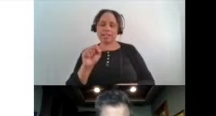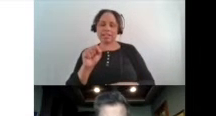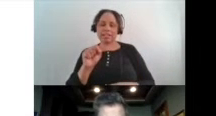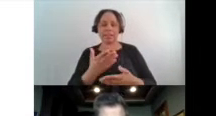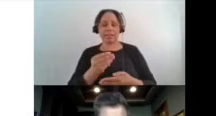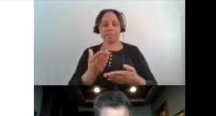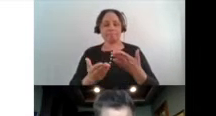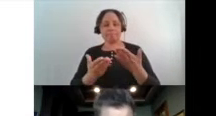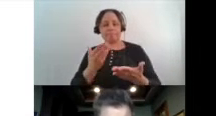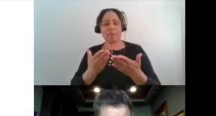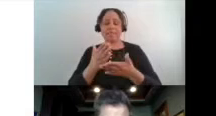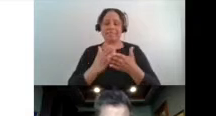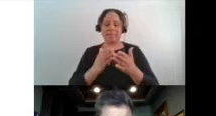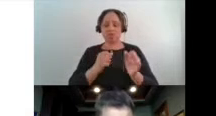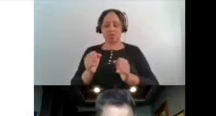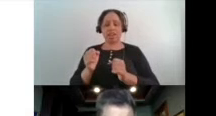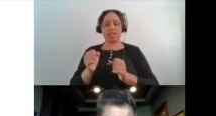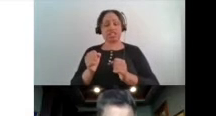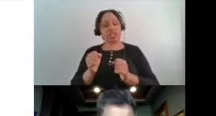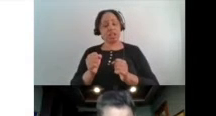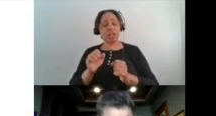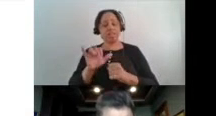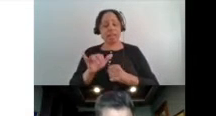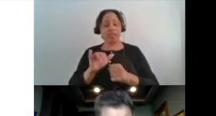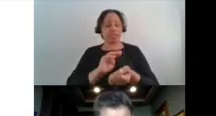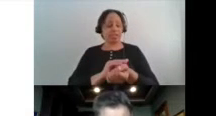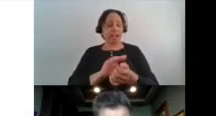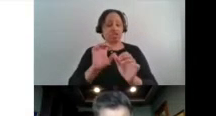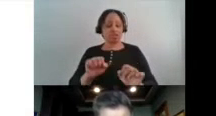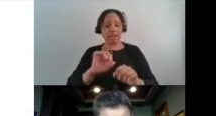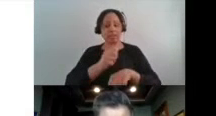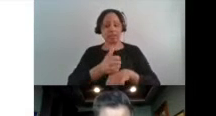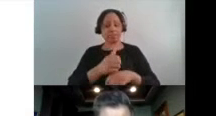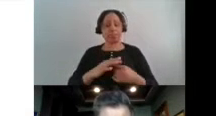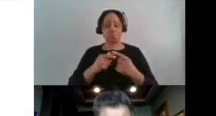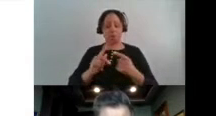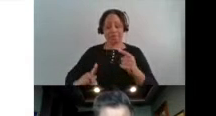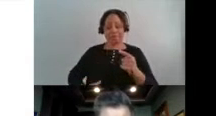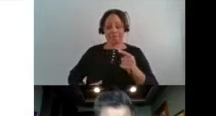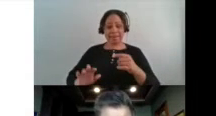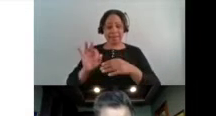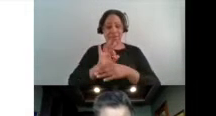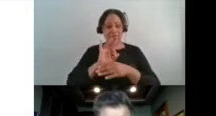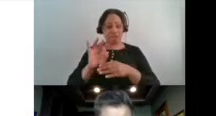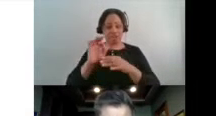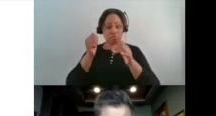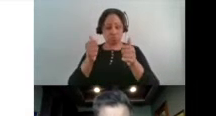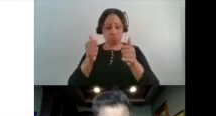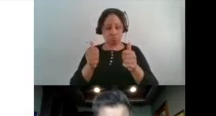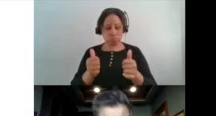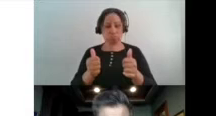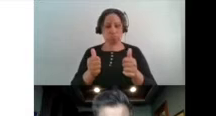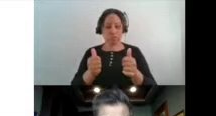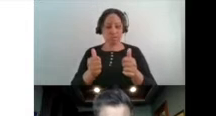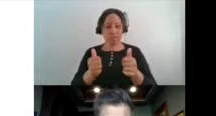the kidney doctor can invoke. So when the kidney function does go down to the point where the kidney function needs